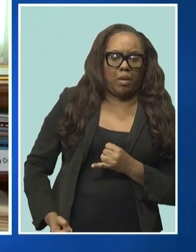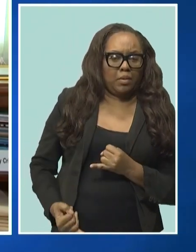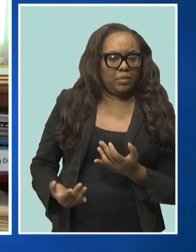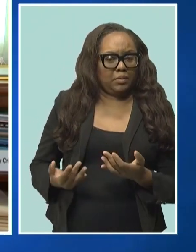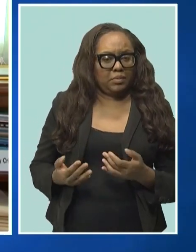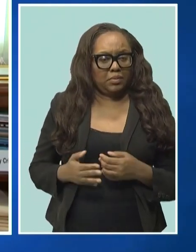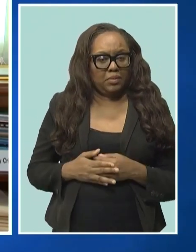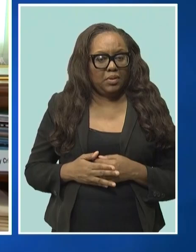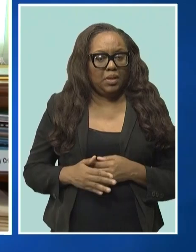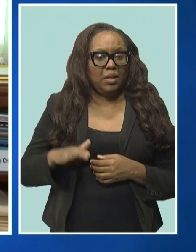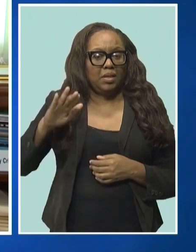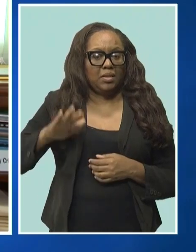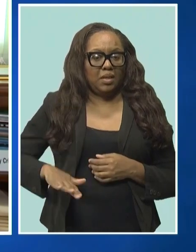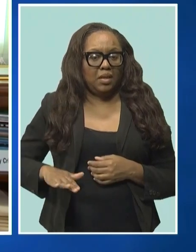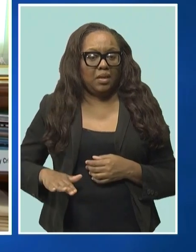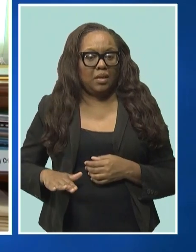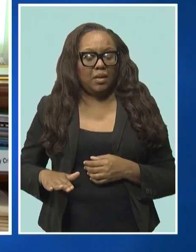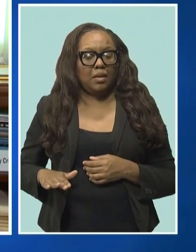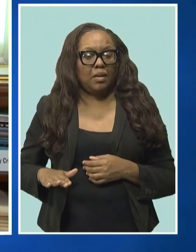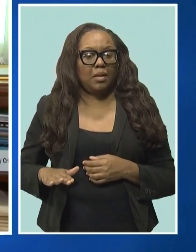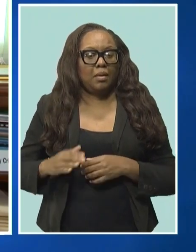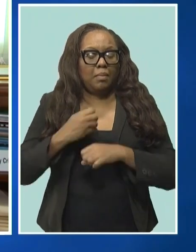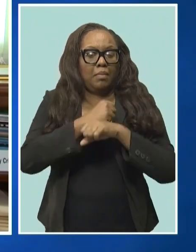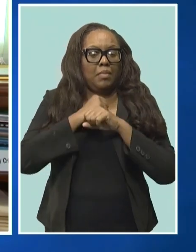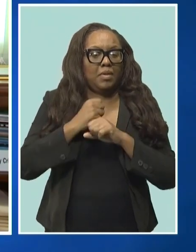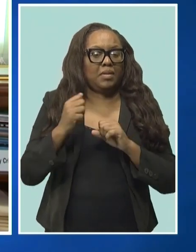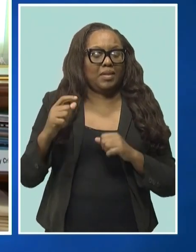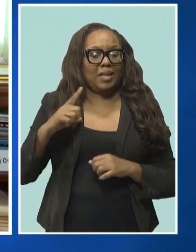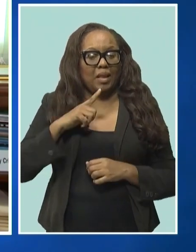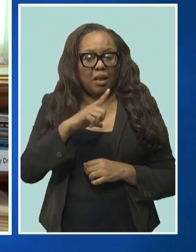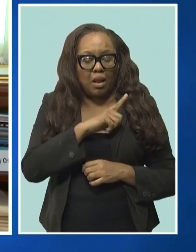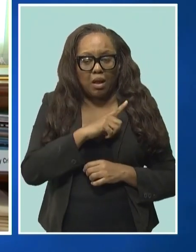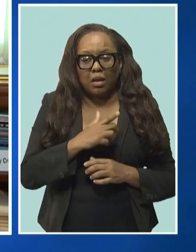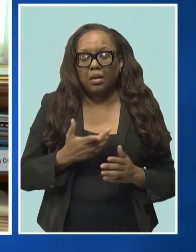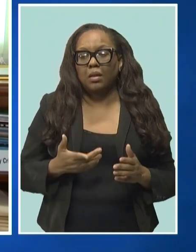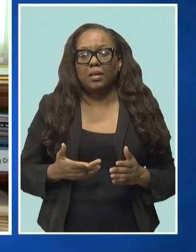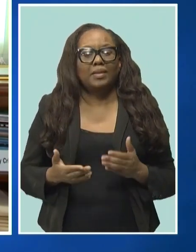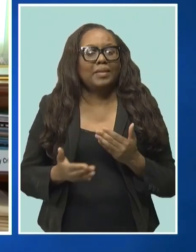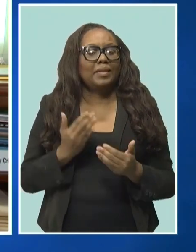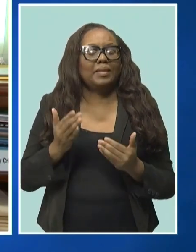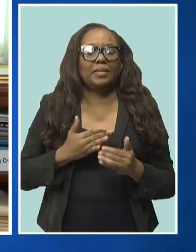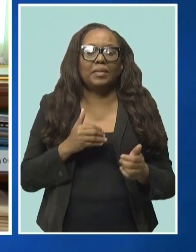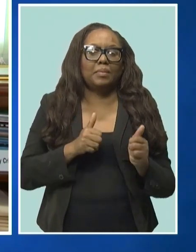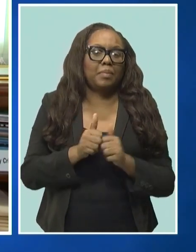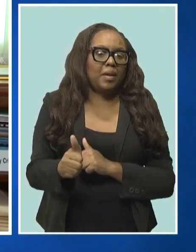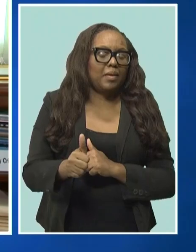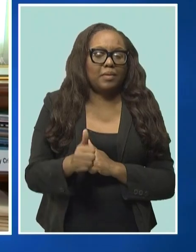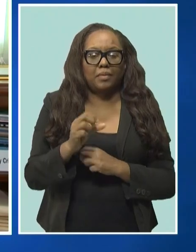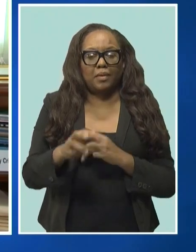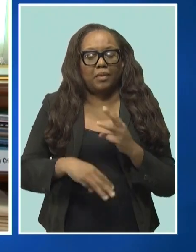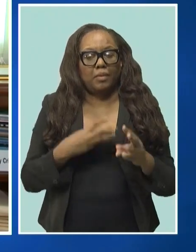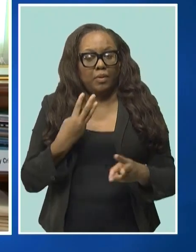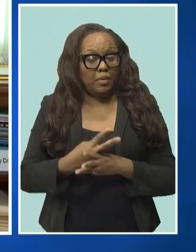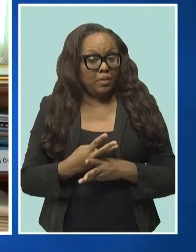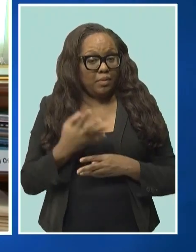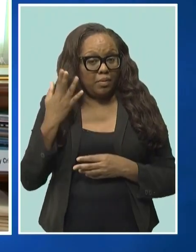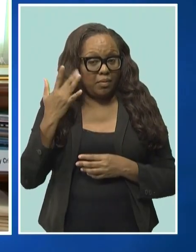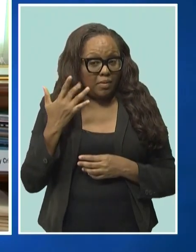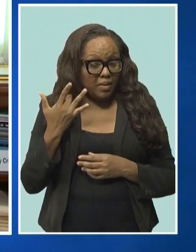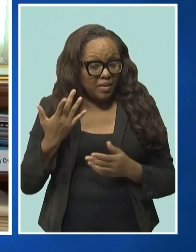Because child protection legislation is one of the easiest things to pass anywhere in the world, because